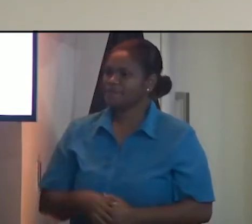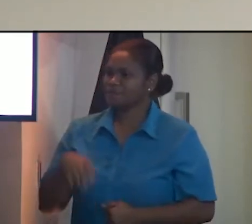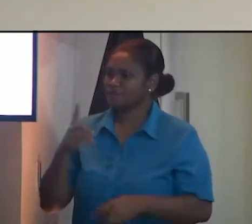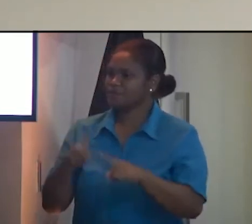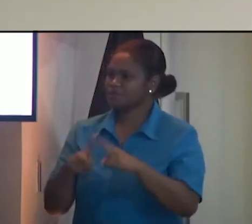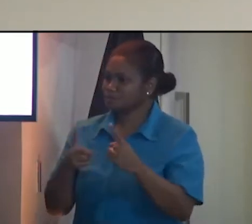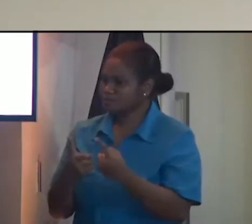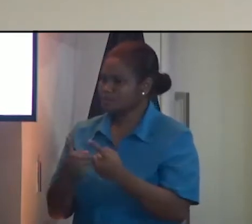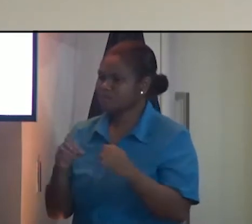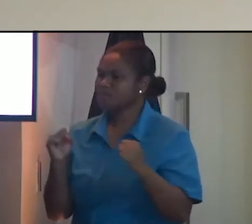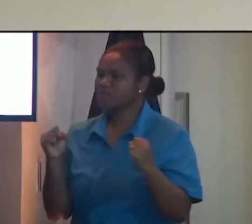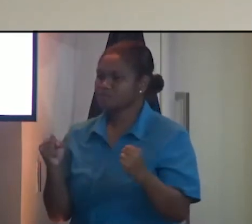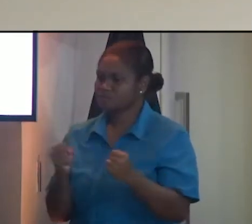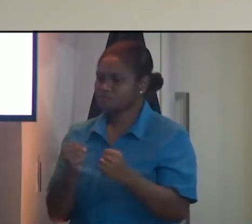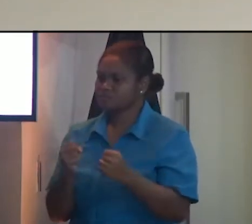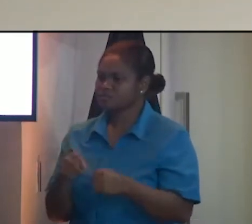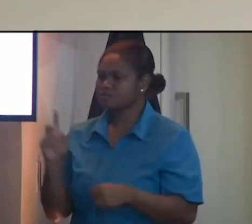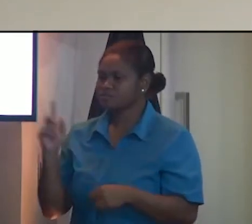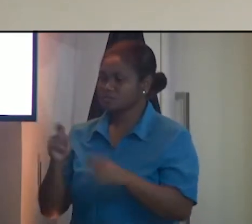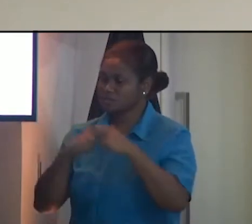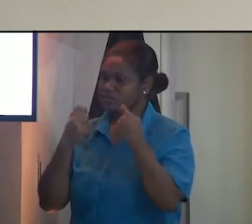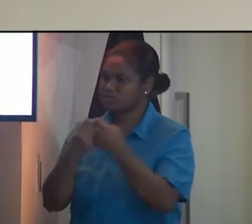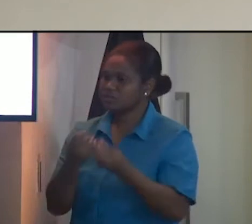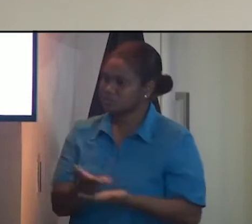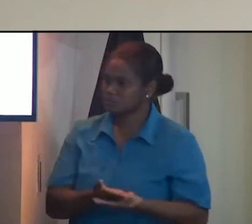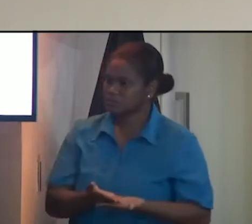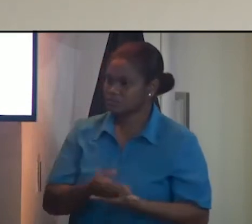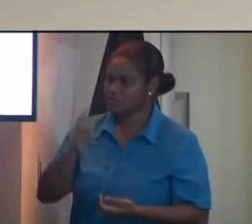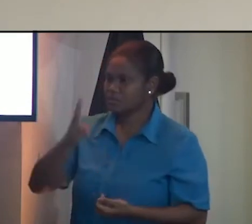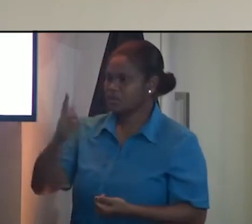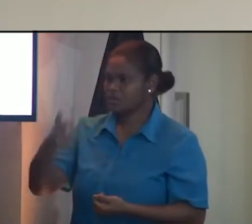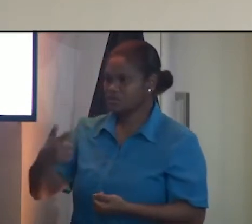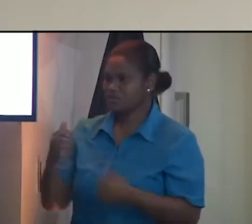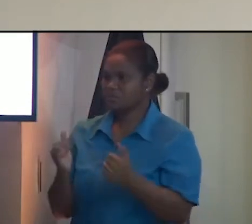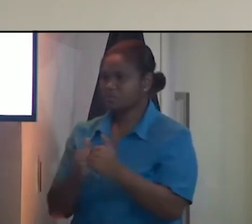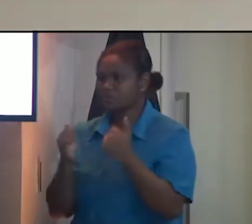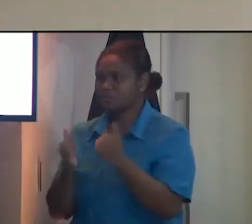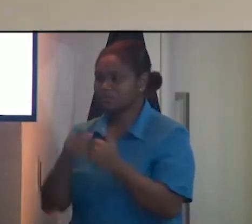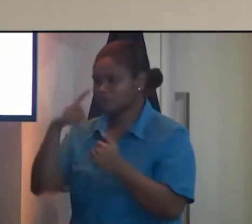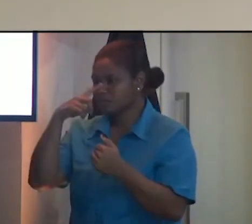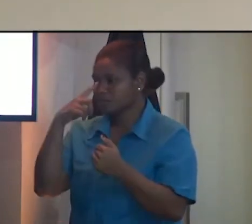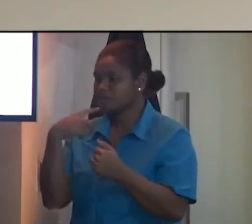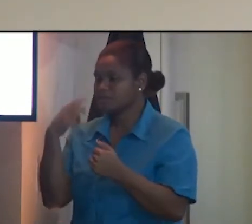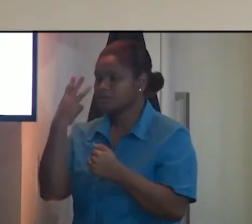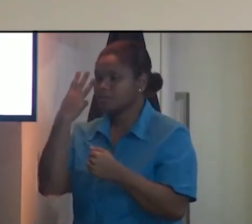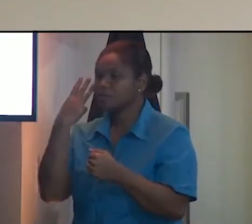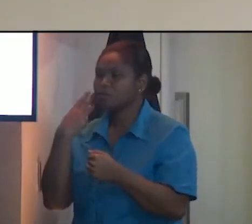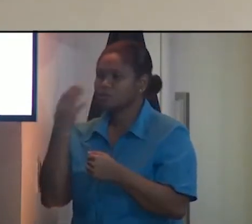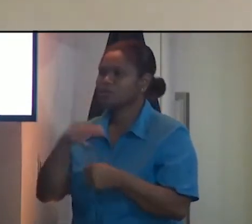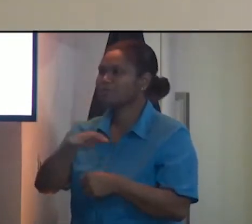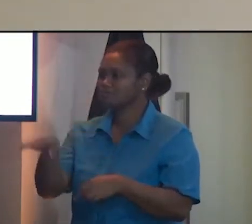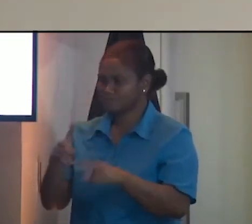our team has found out. And when we went out for a study in 2017, there's a lot of people that saying that women are all the same.